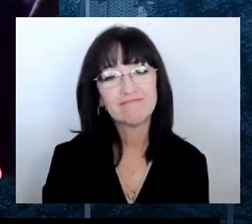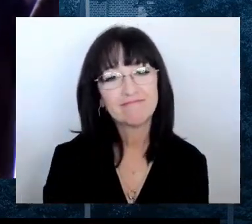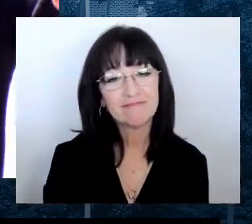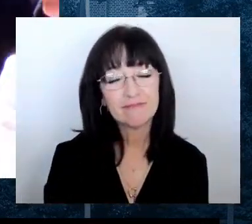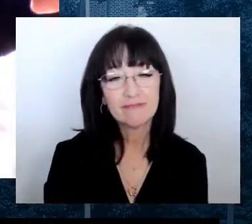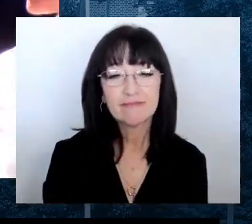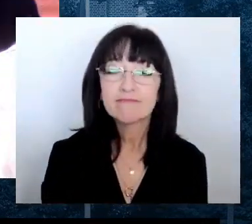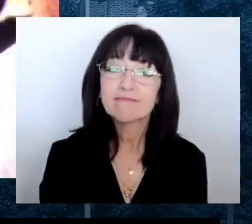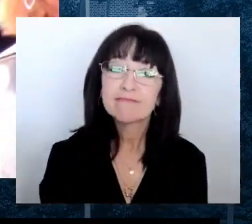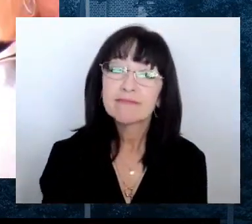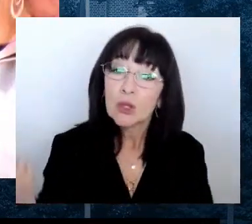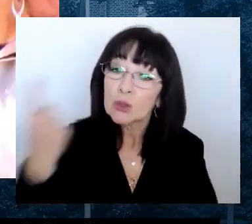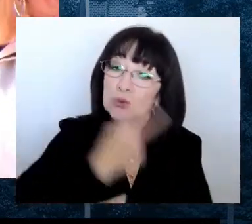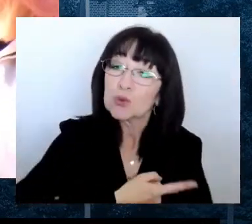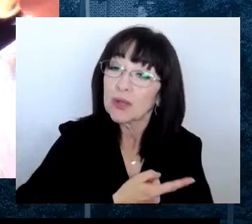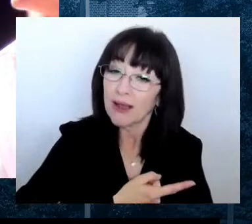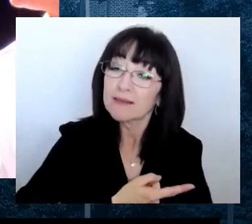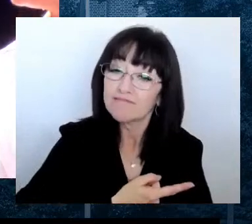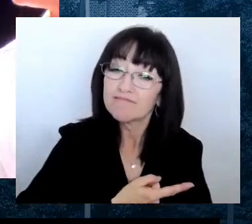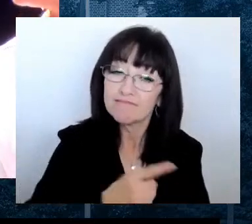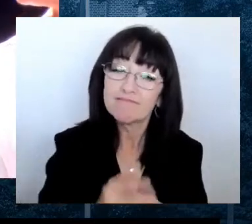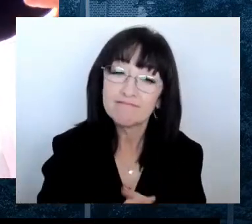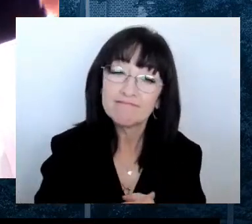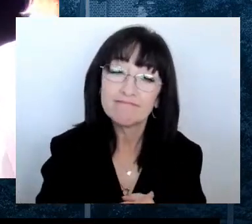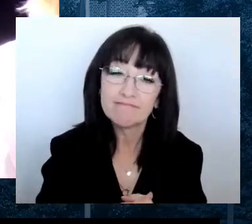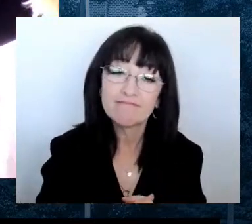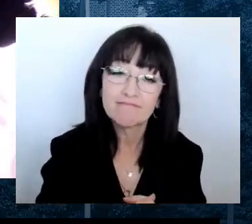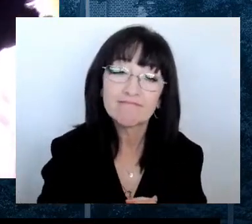Today we're confirming